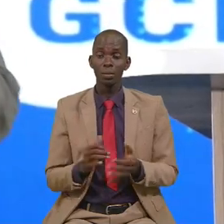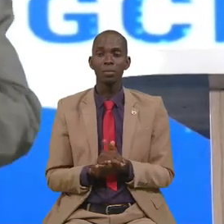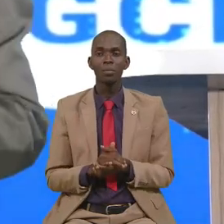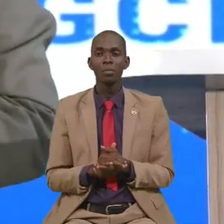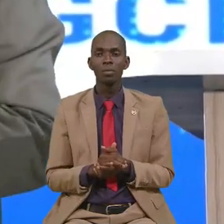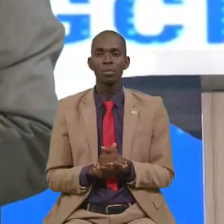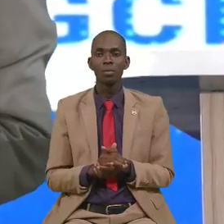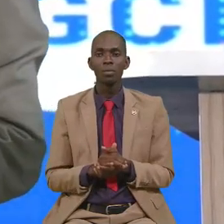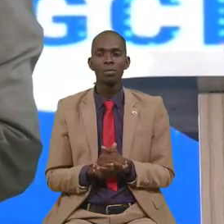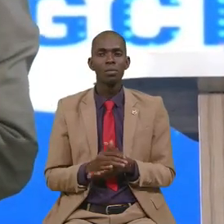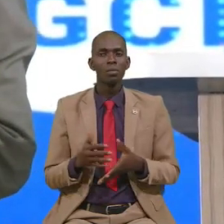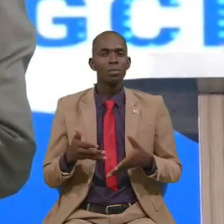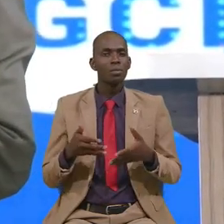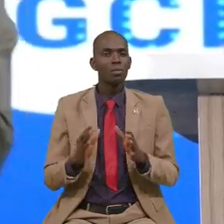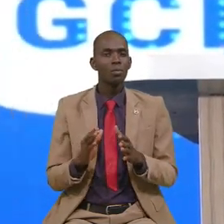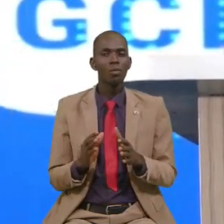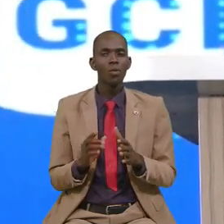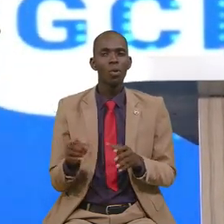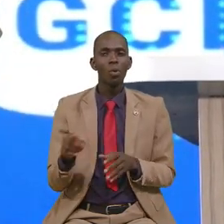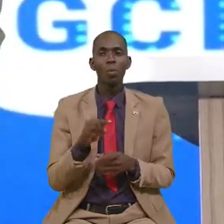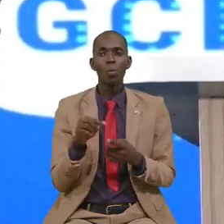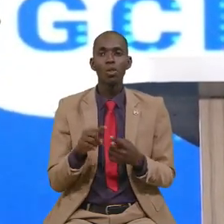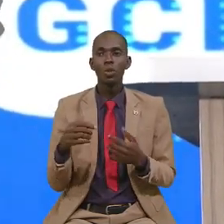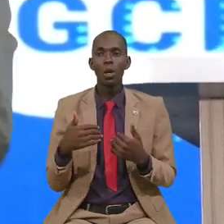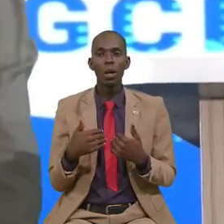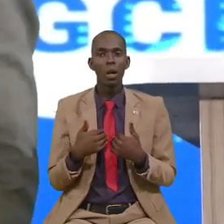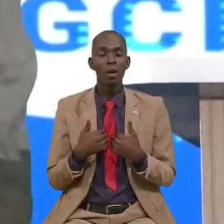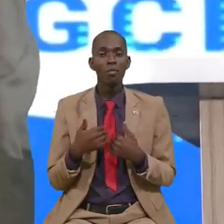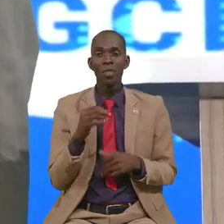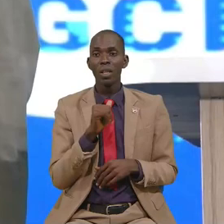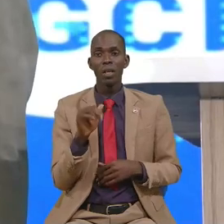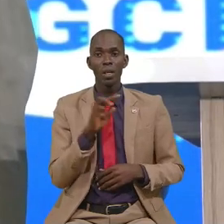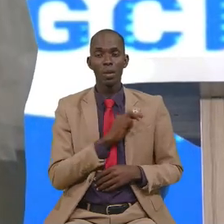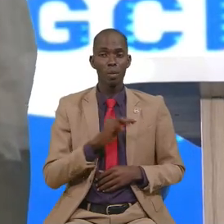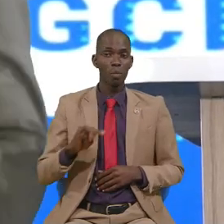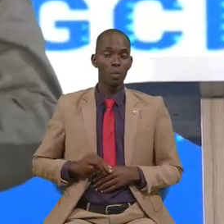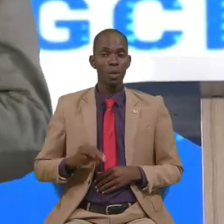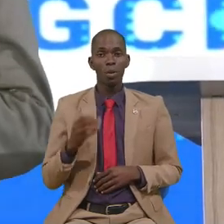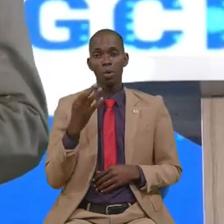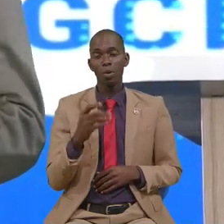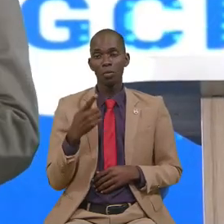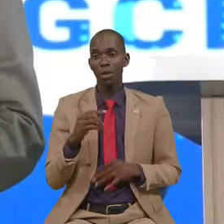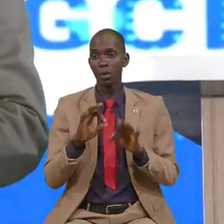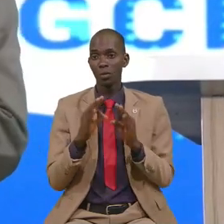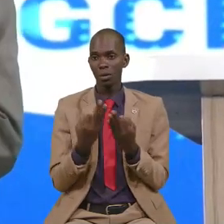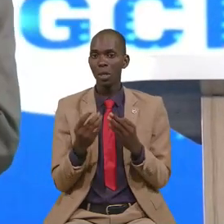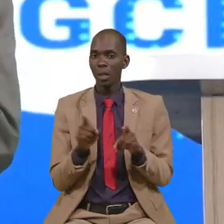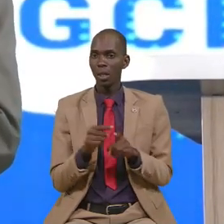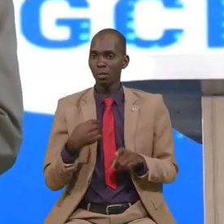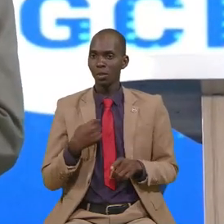to, you know, when you have, you know, a member of the family, like me, your